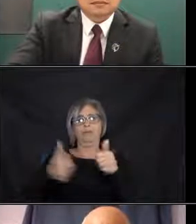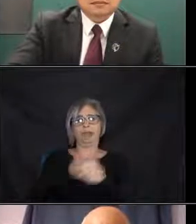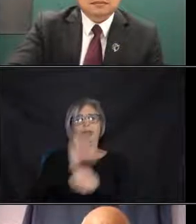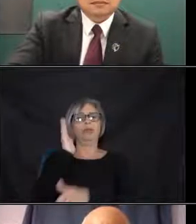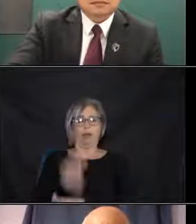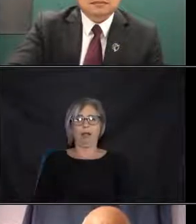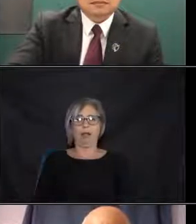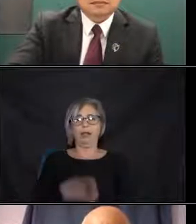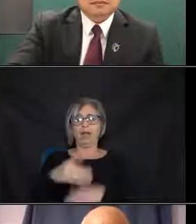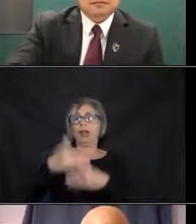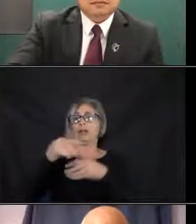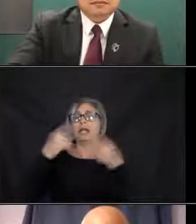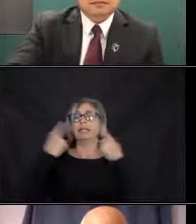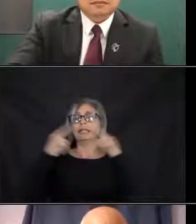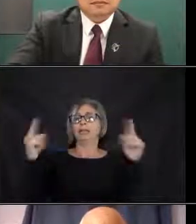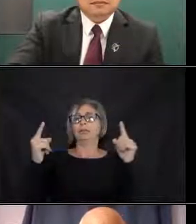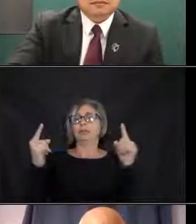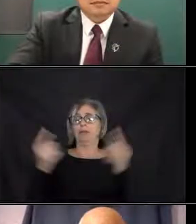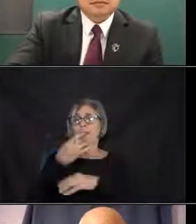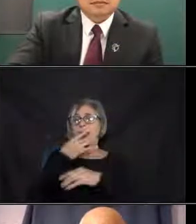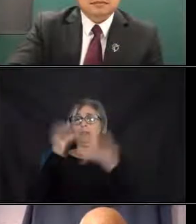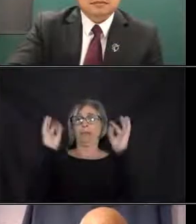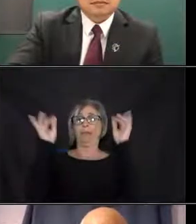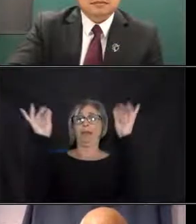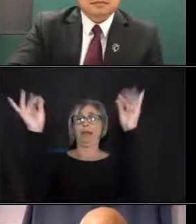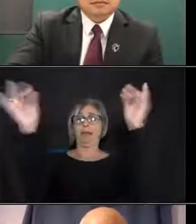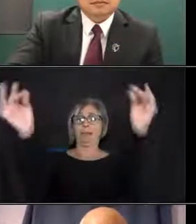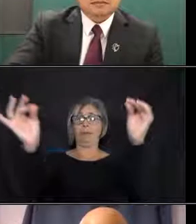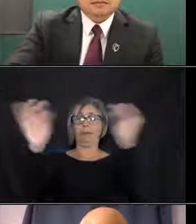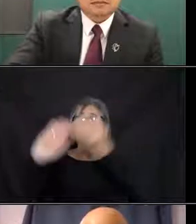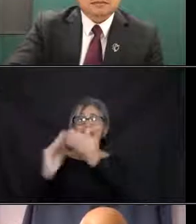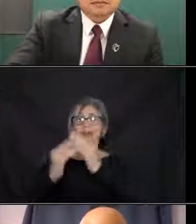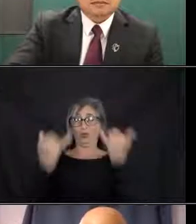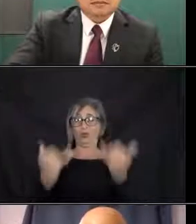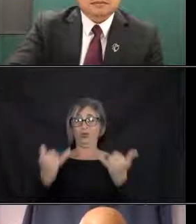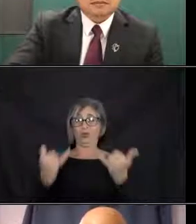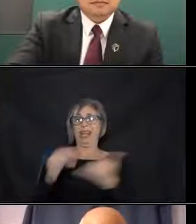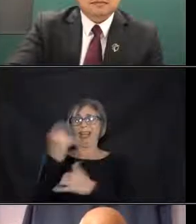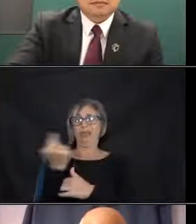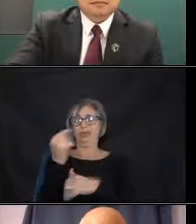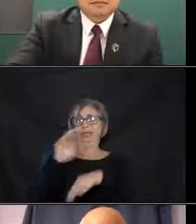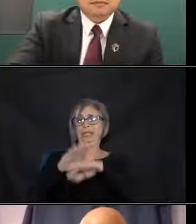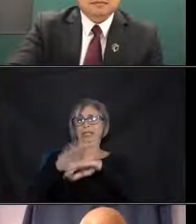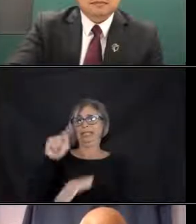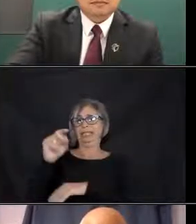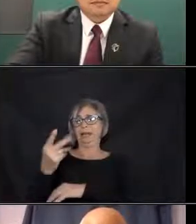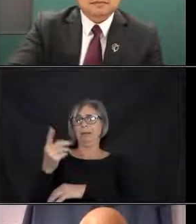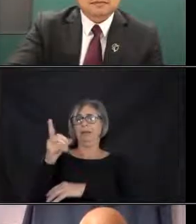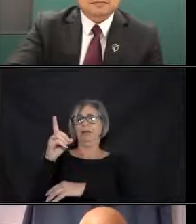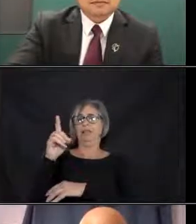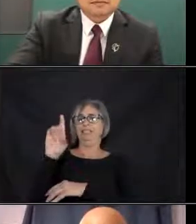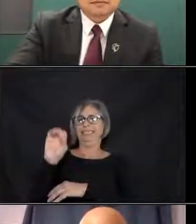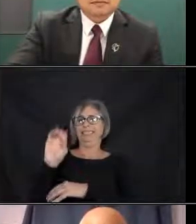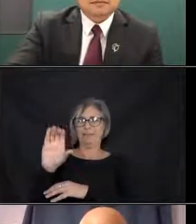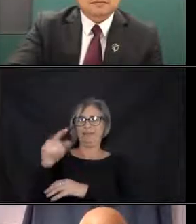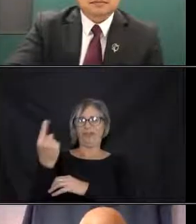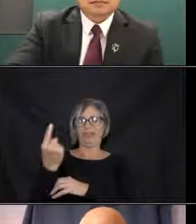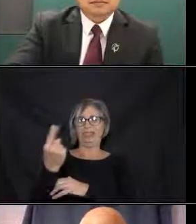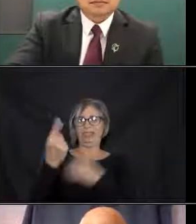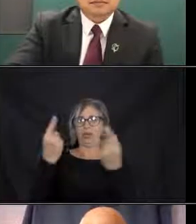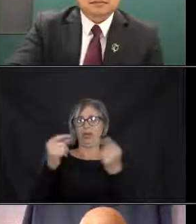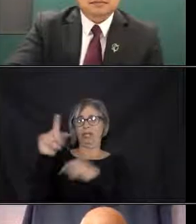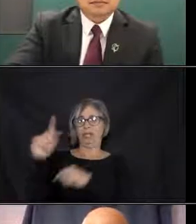Our next announcement is that the lighting of downtown Boynton is today, Tuesday, December 1st, 2020, immediately following the